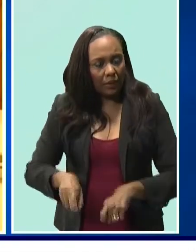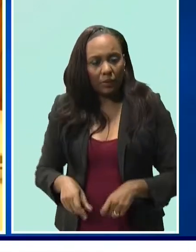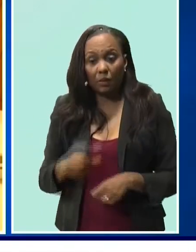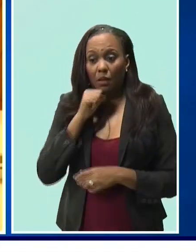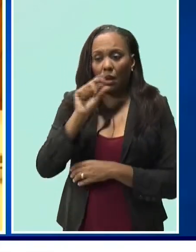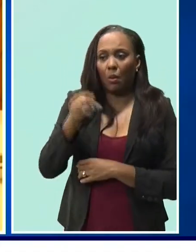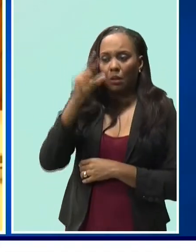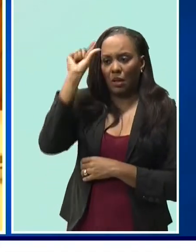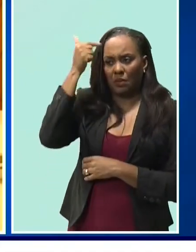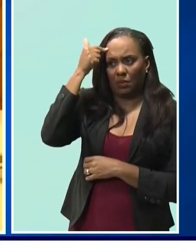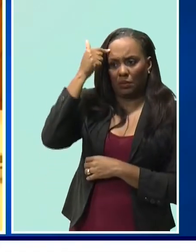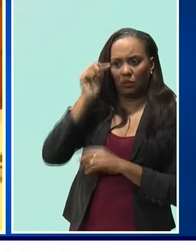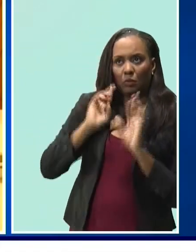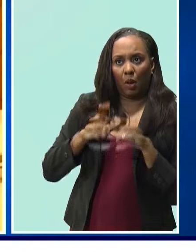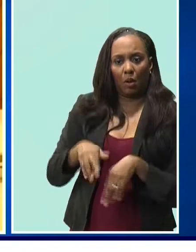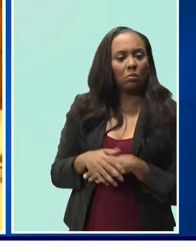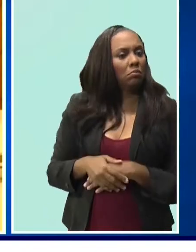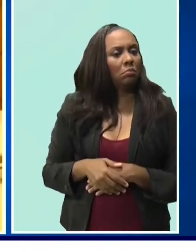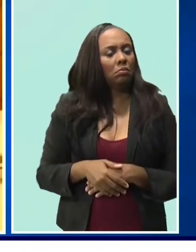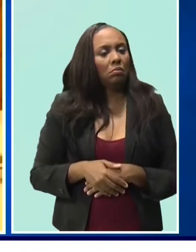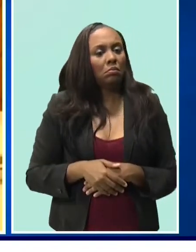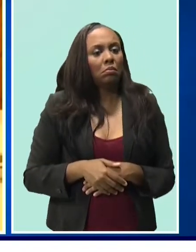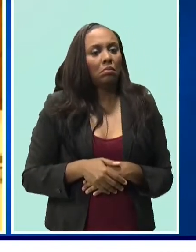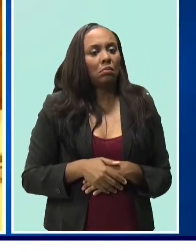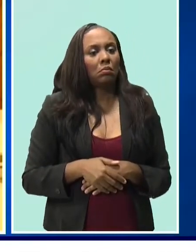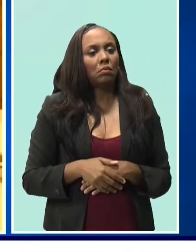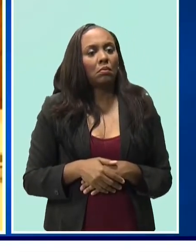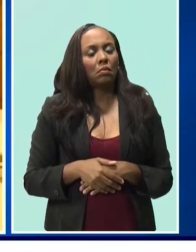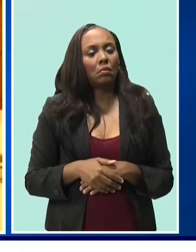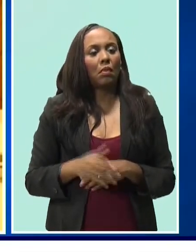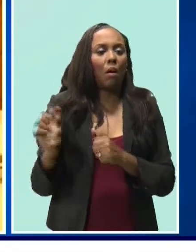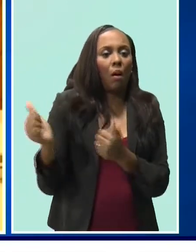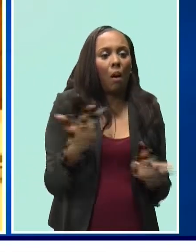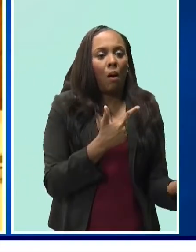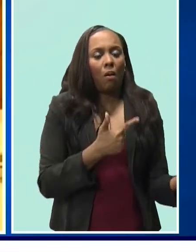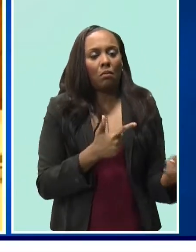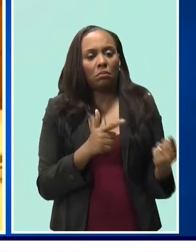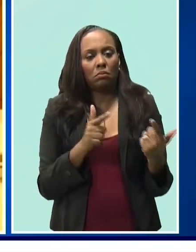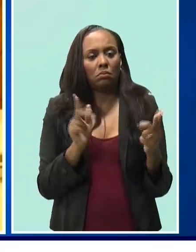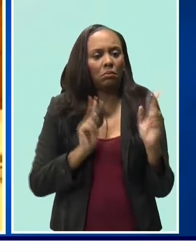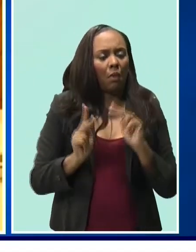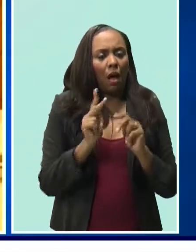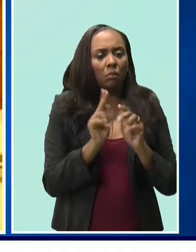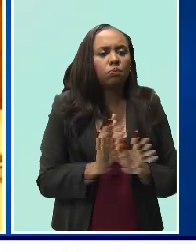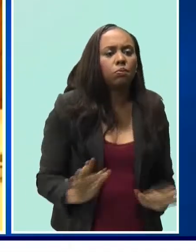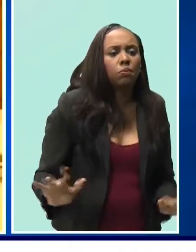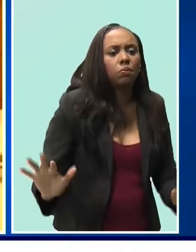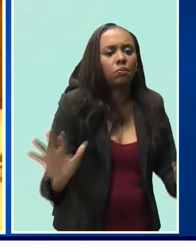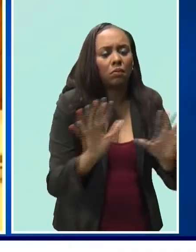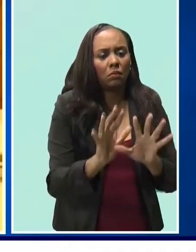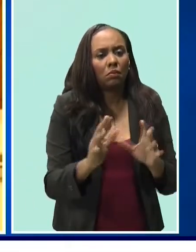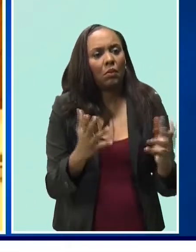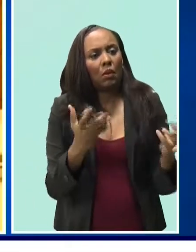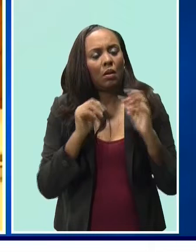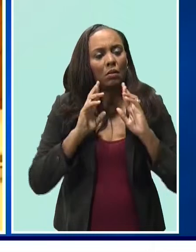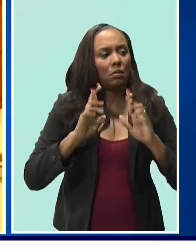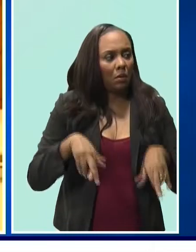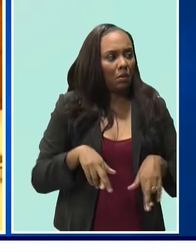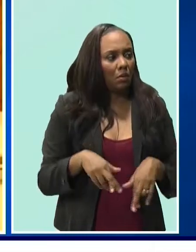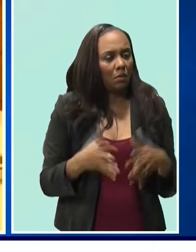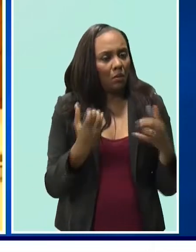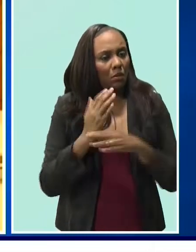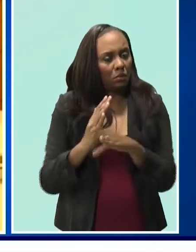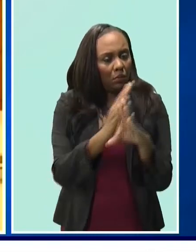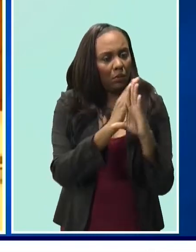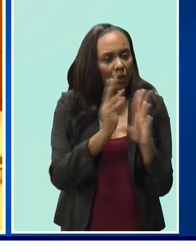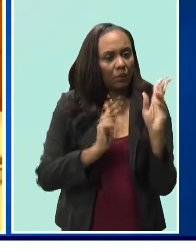government-only response. It must be a sector-wide response to make sure that the population is